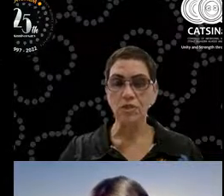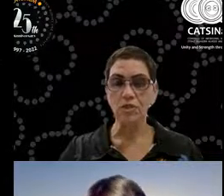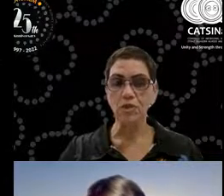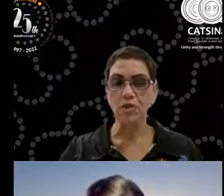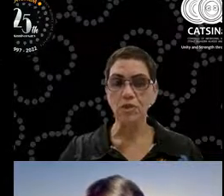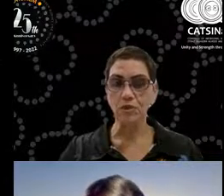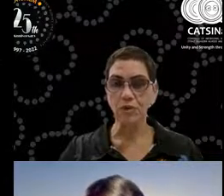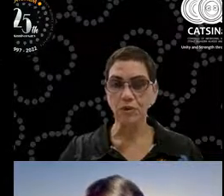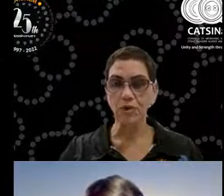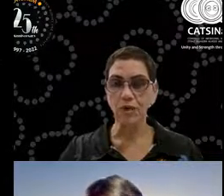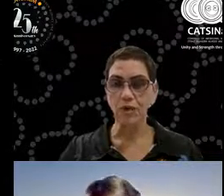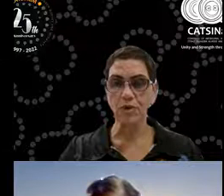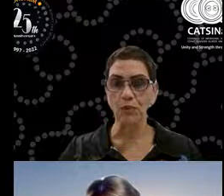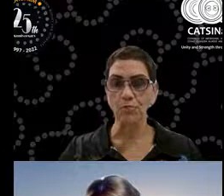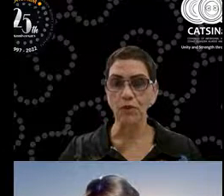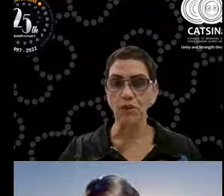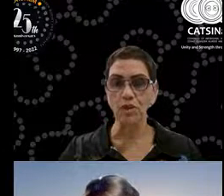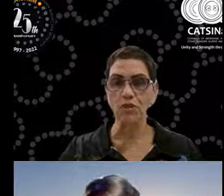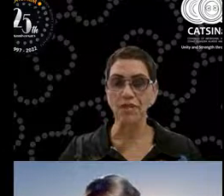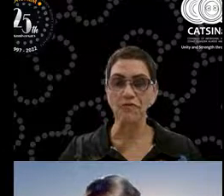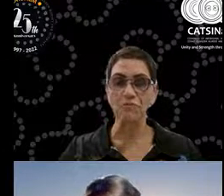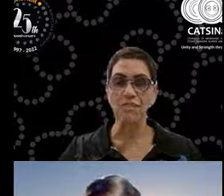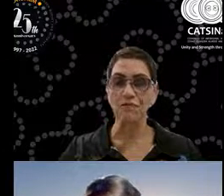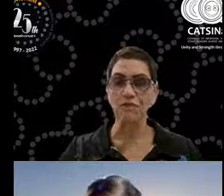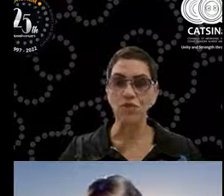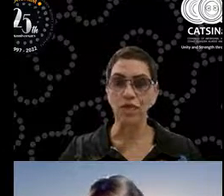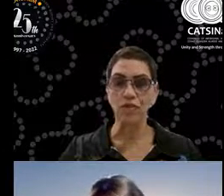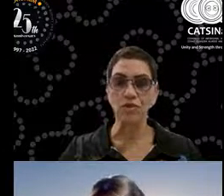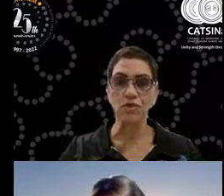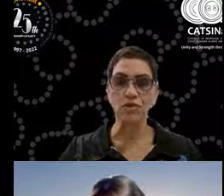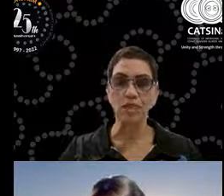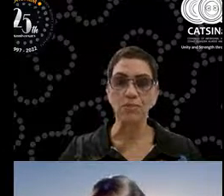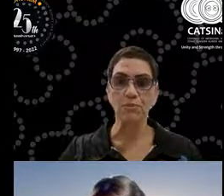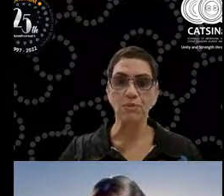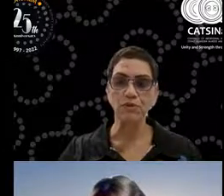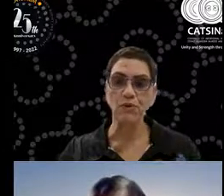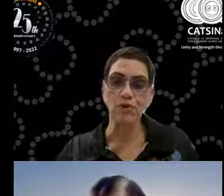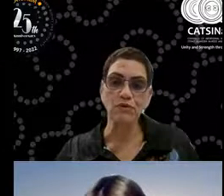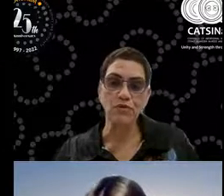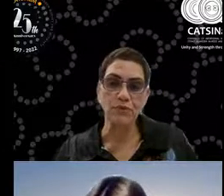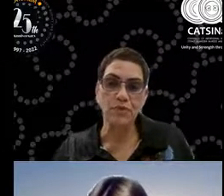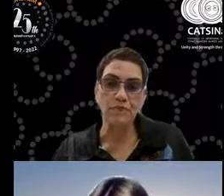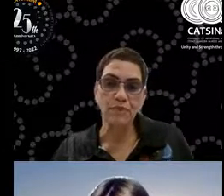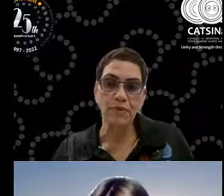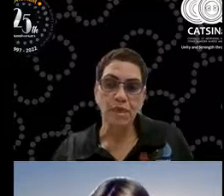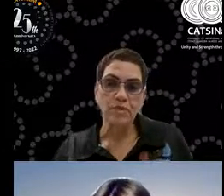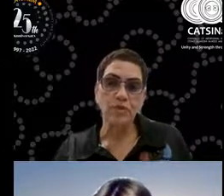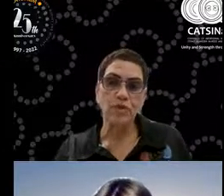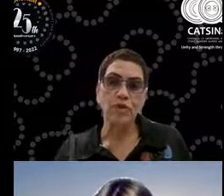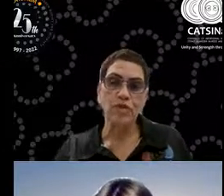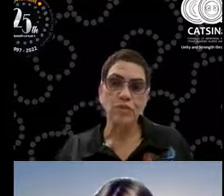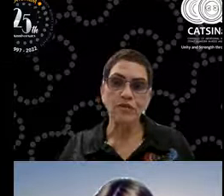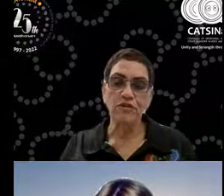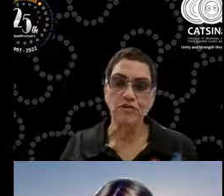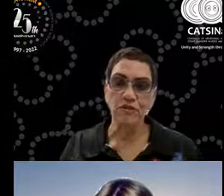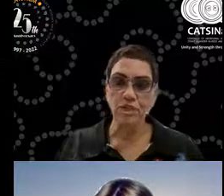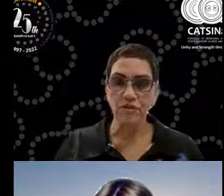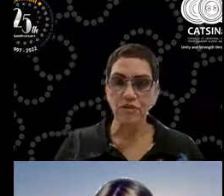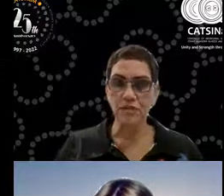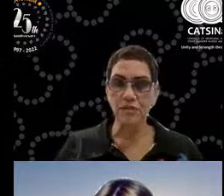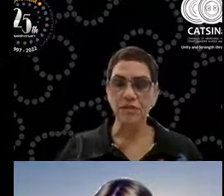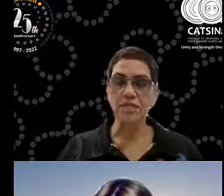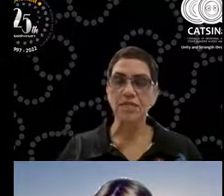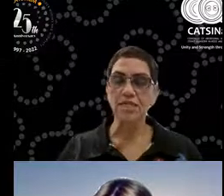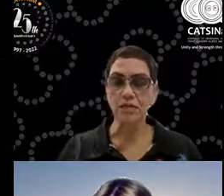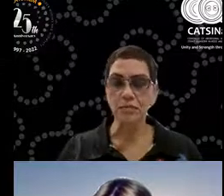Indigenous nurses and midwives occupy only 1.27% of Australia's nursing and midwifery workforce. So although 25